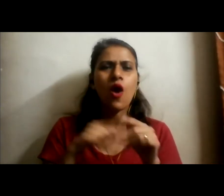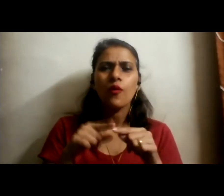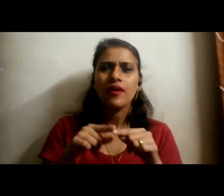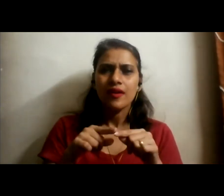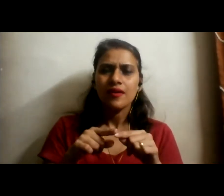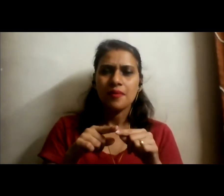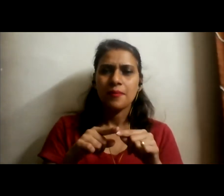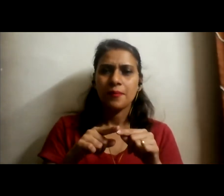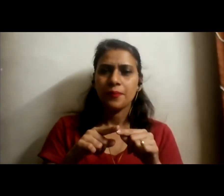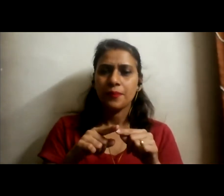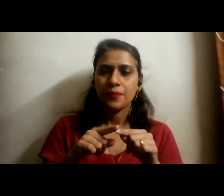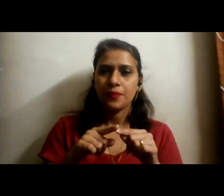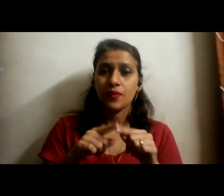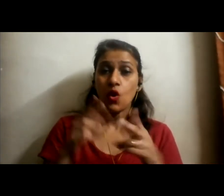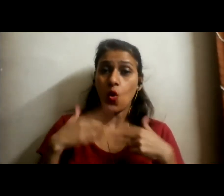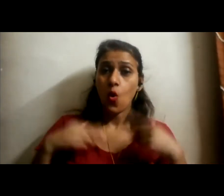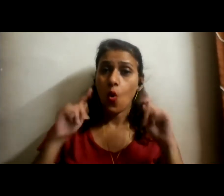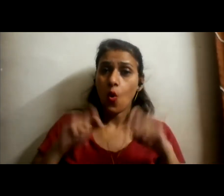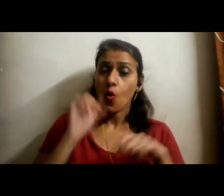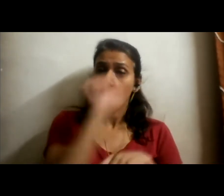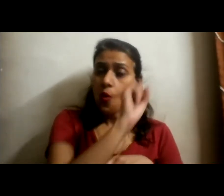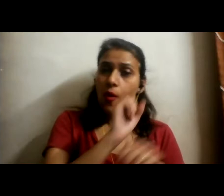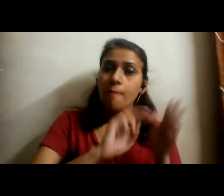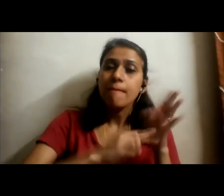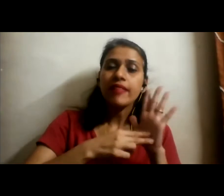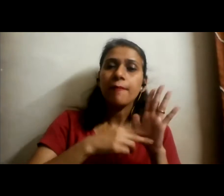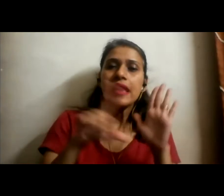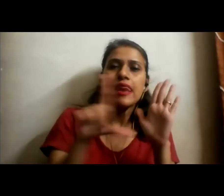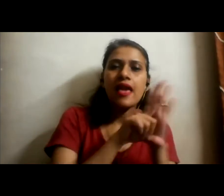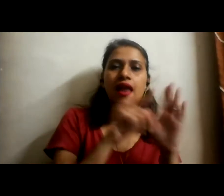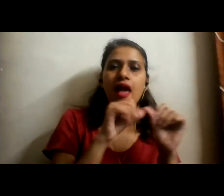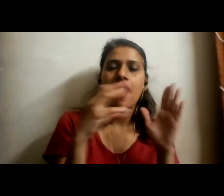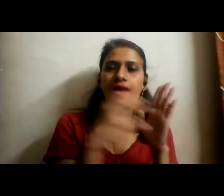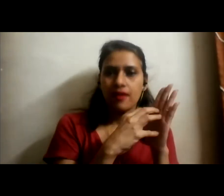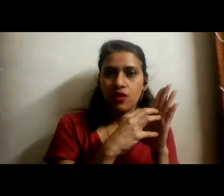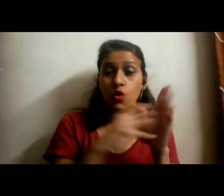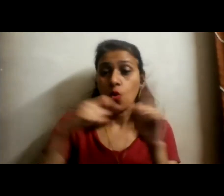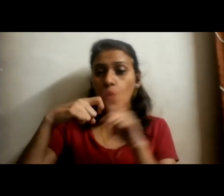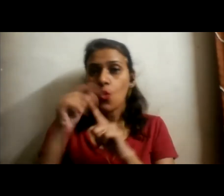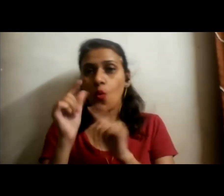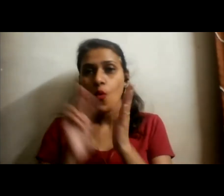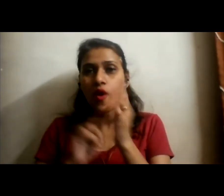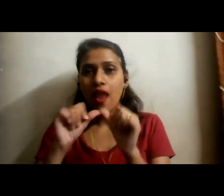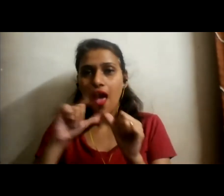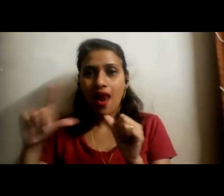of court will be my legal article, okay, and Kunal Kamra versus Union of India, just an